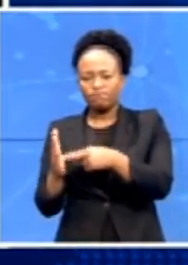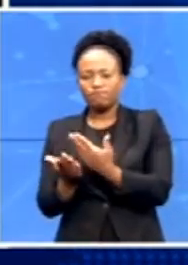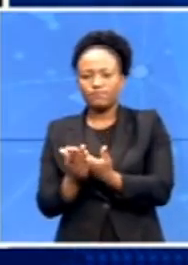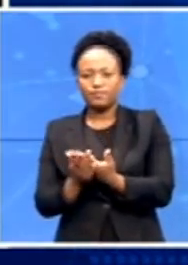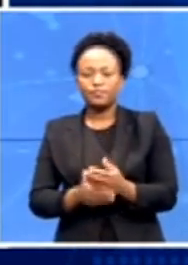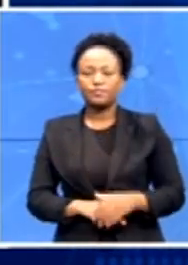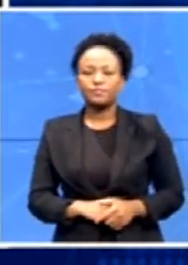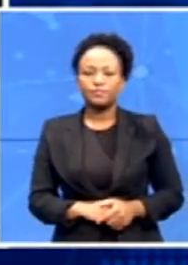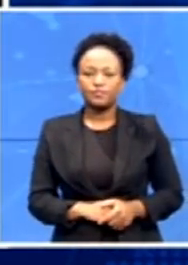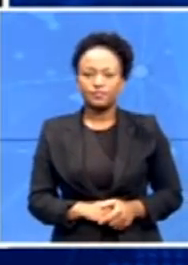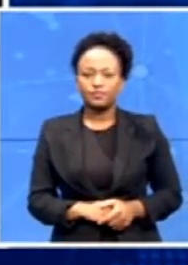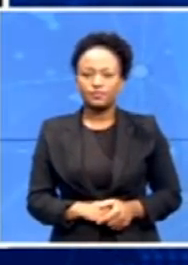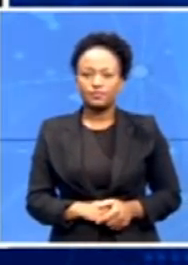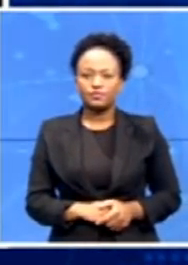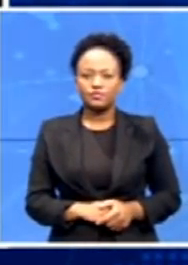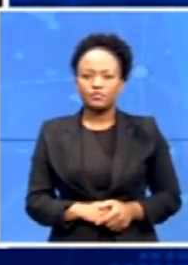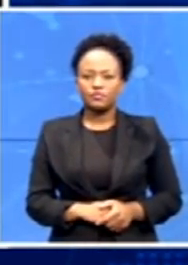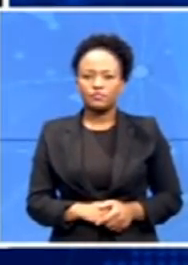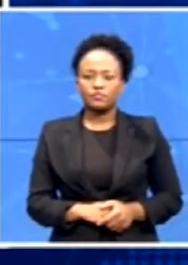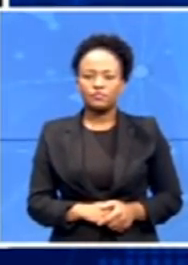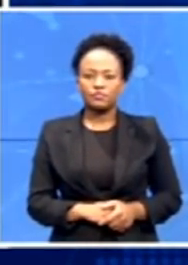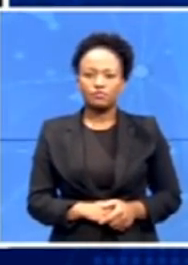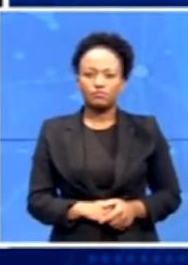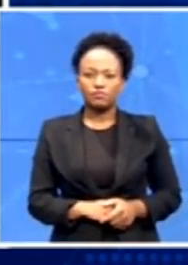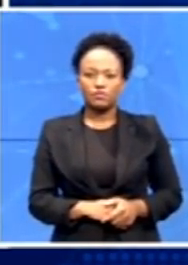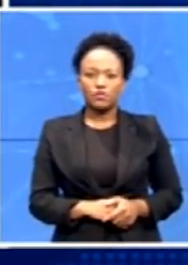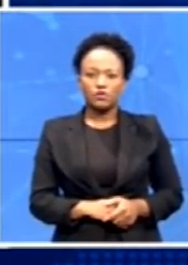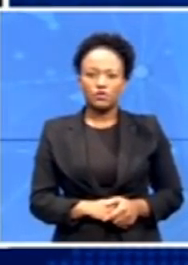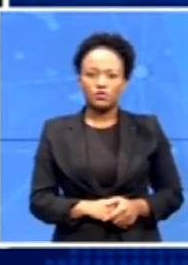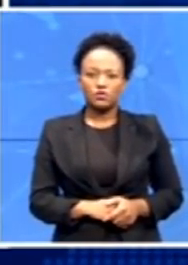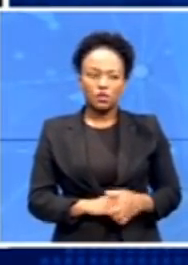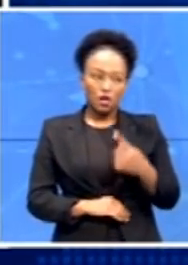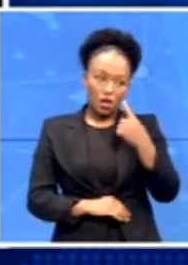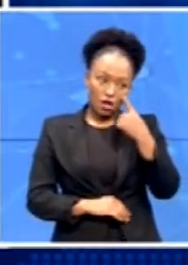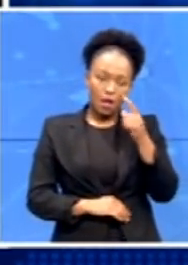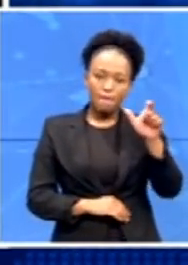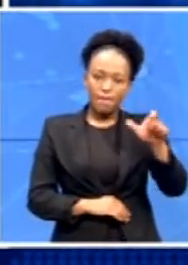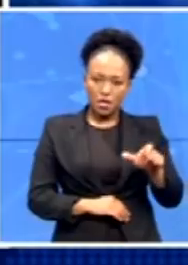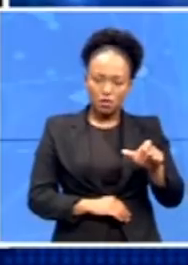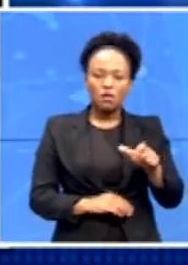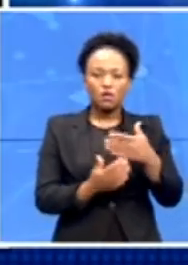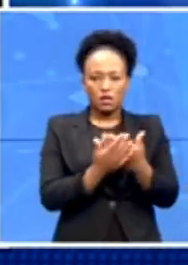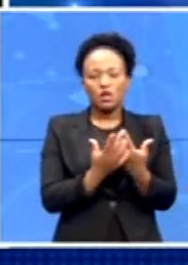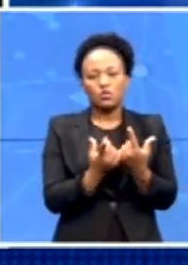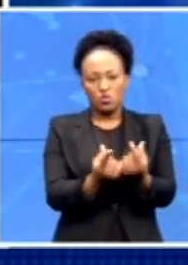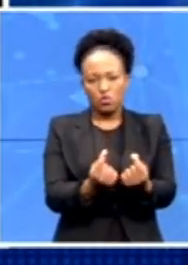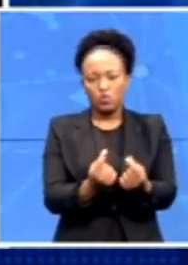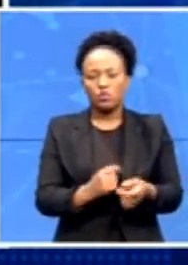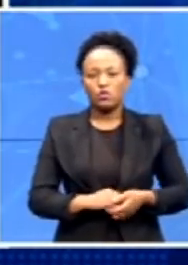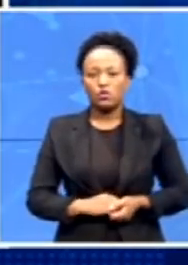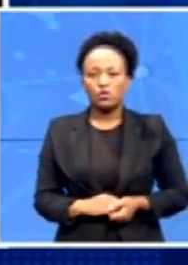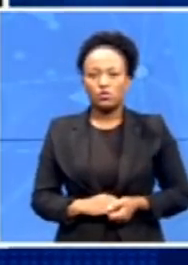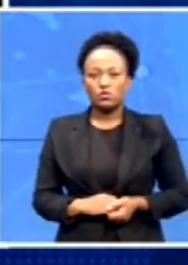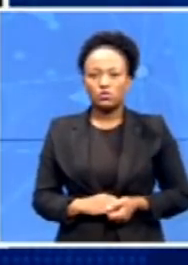The witness is also listening. She can also do that. Yes, my lady.